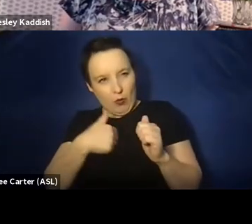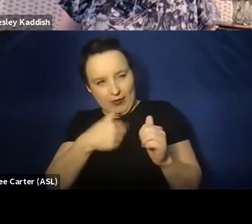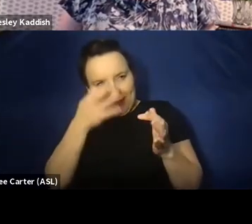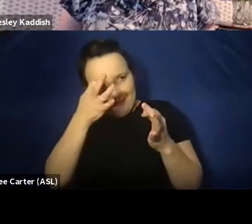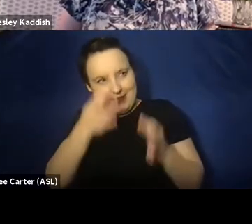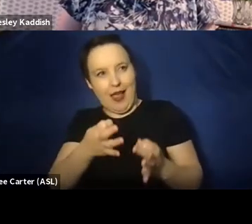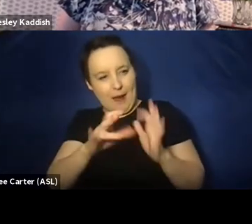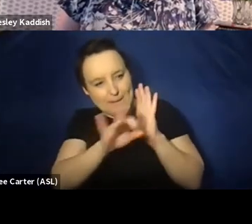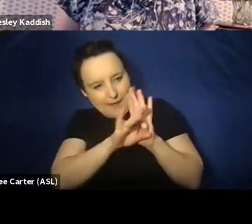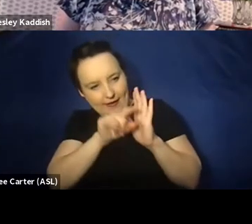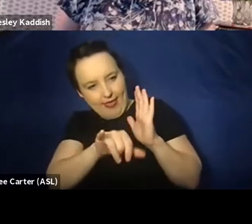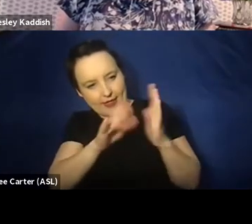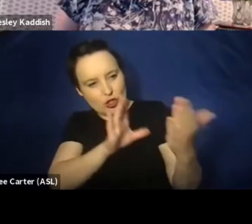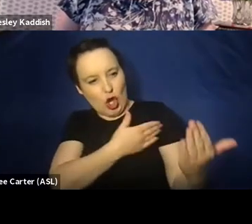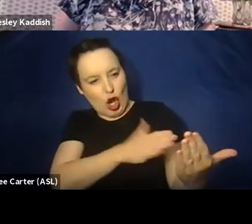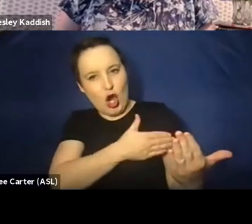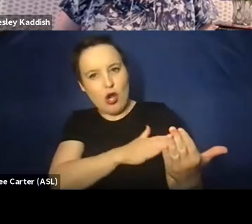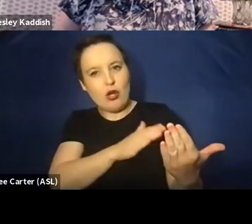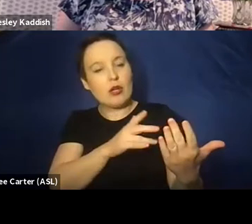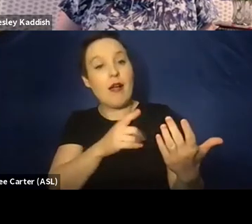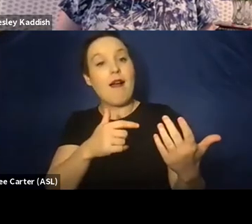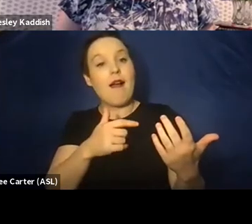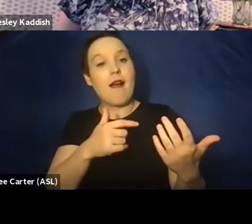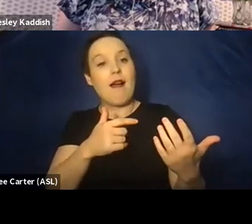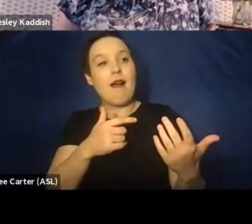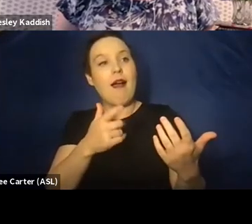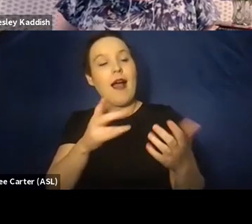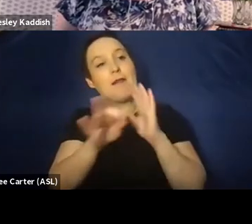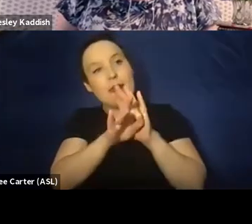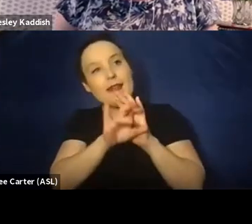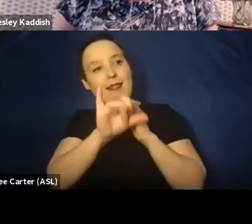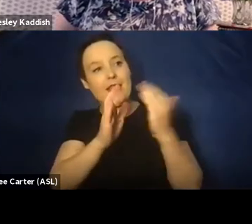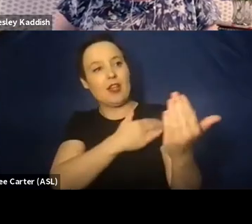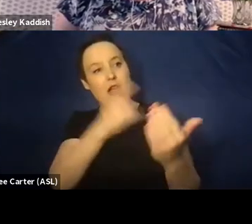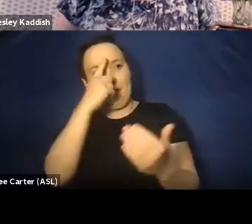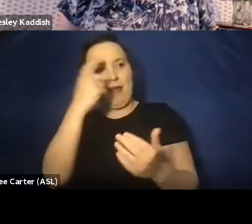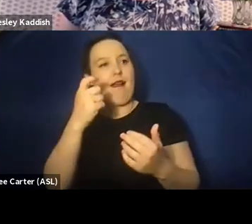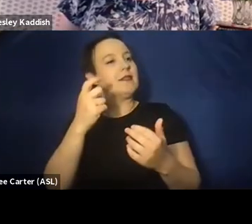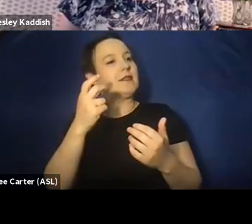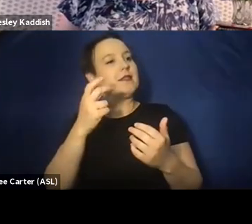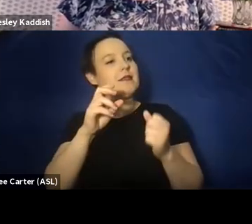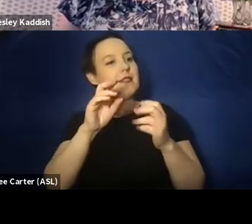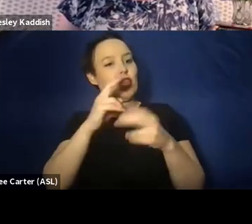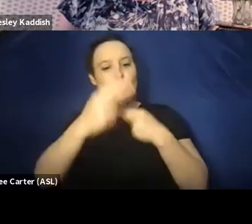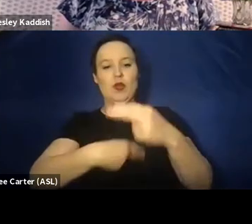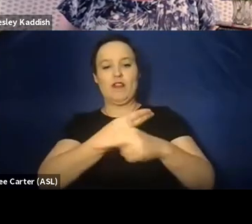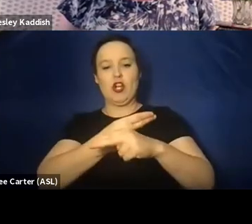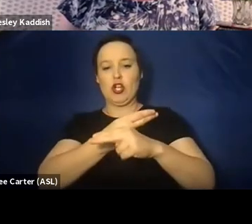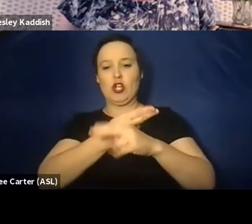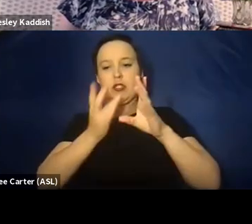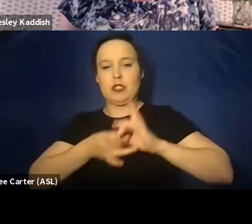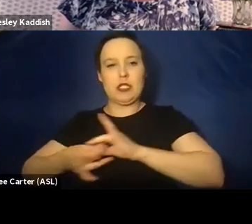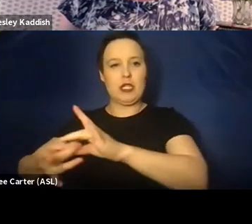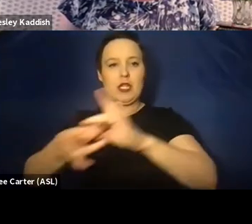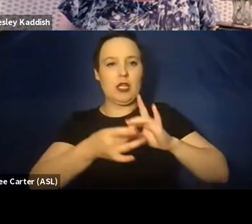piece specifically because of the nature of the universality of it. That a folk tune, a hymn, something